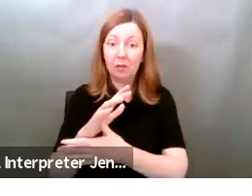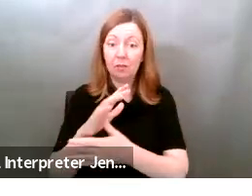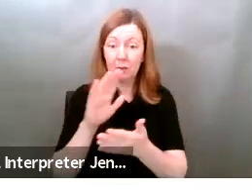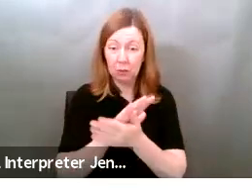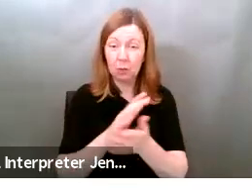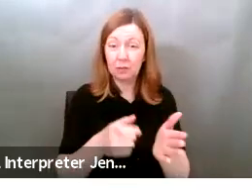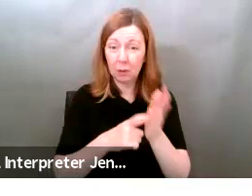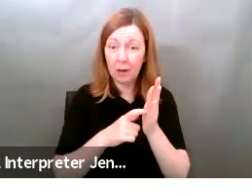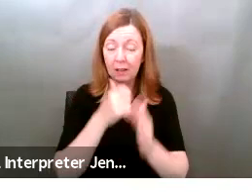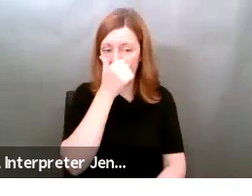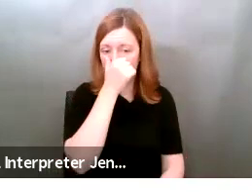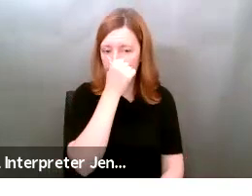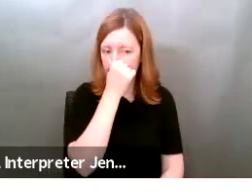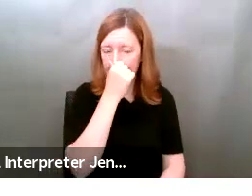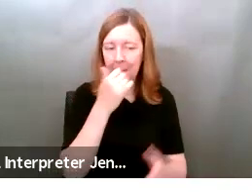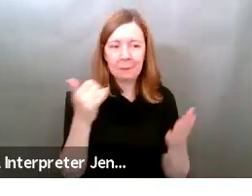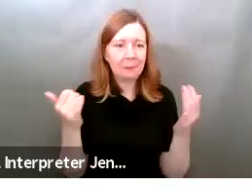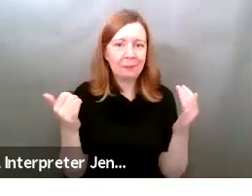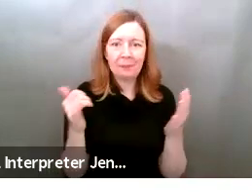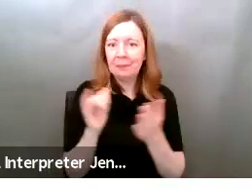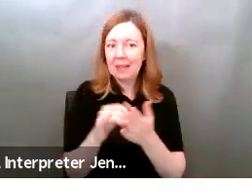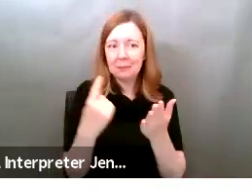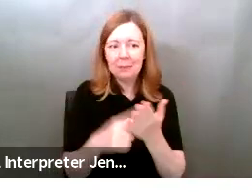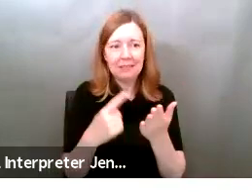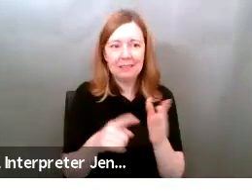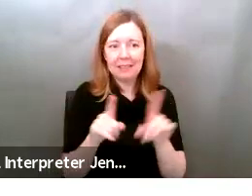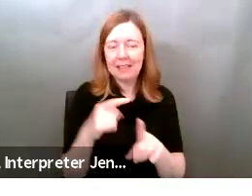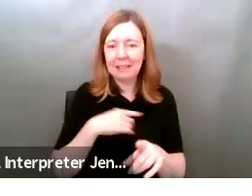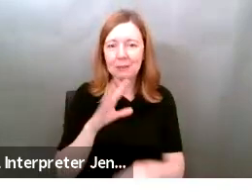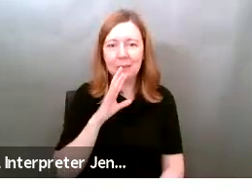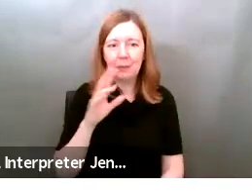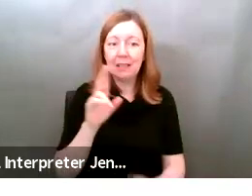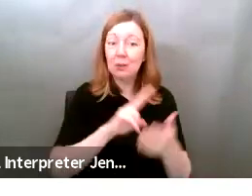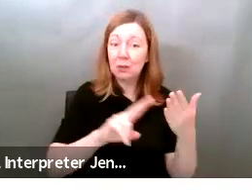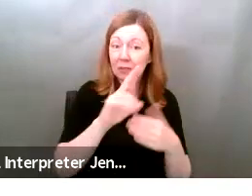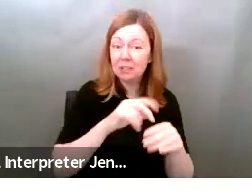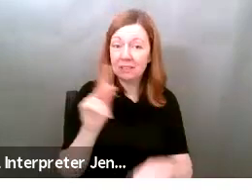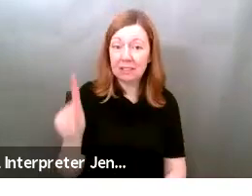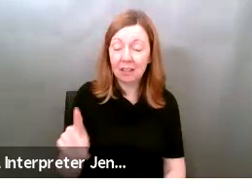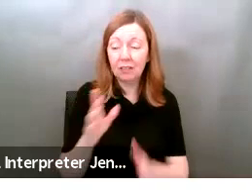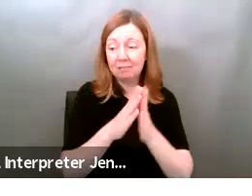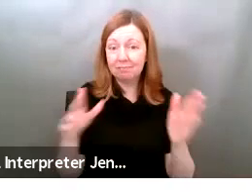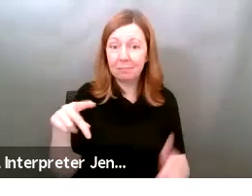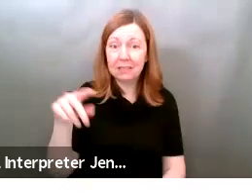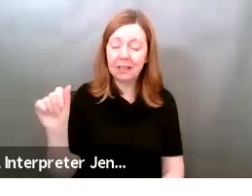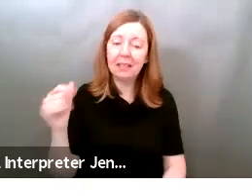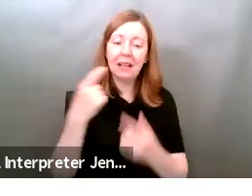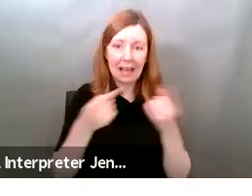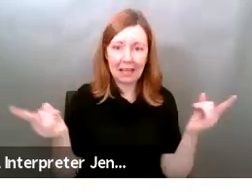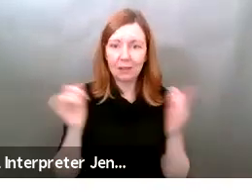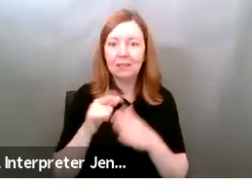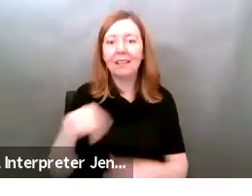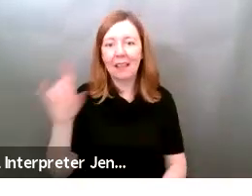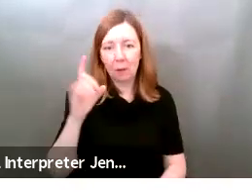I think that's unfolding as we speak. So universities in Philadelphia and throughout Pennsylvania have been announcing that they'll